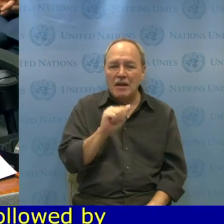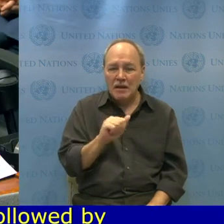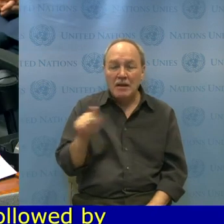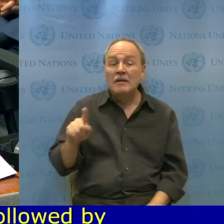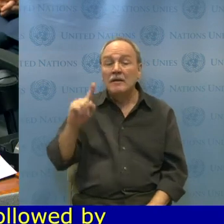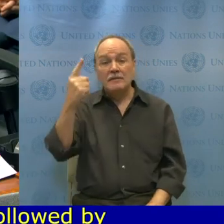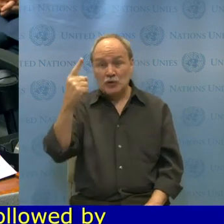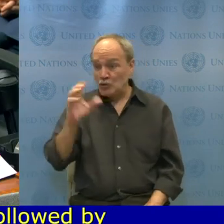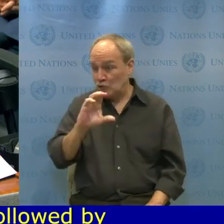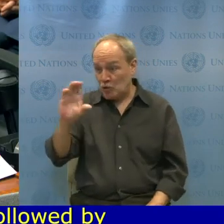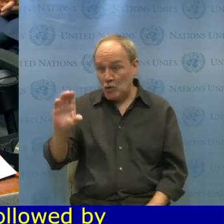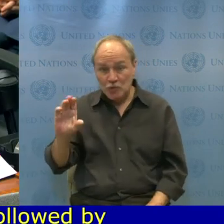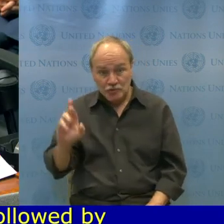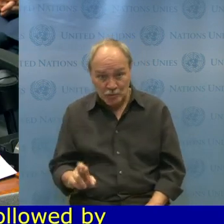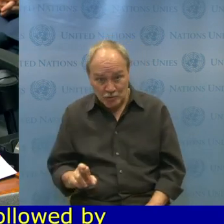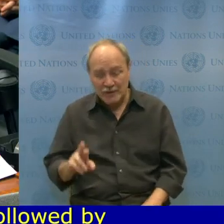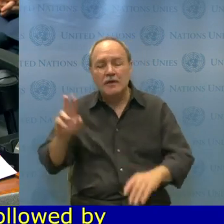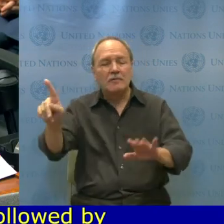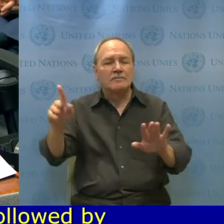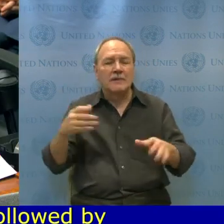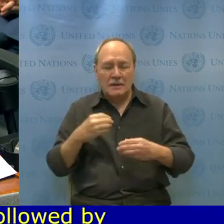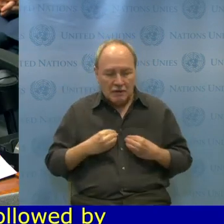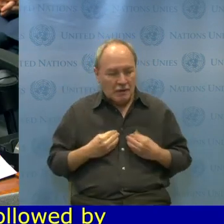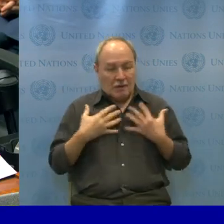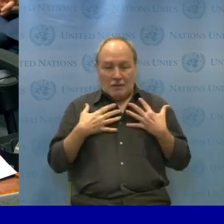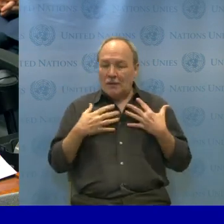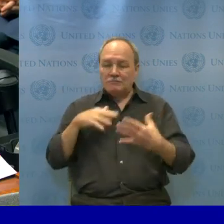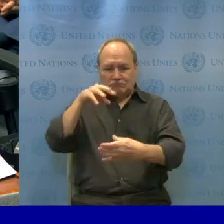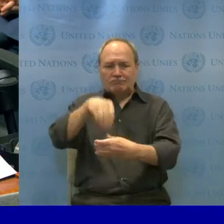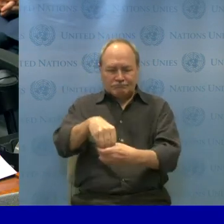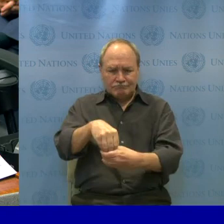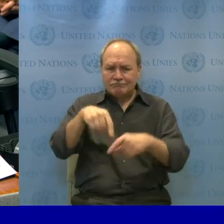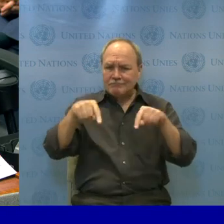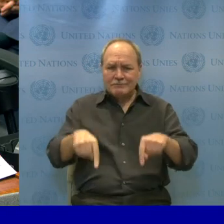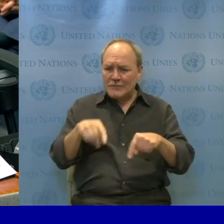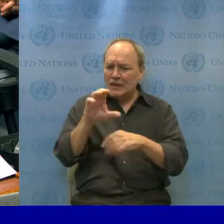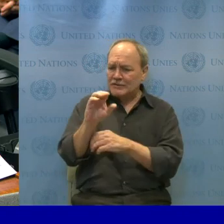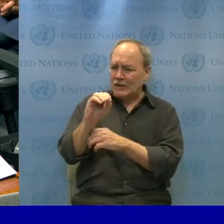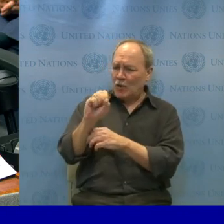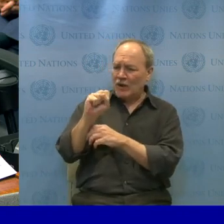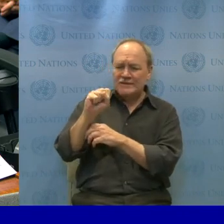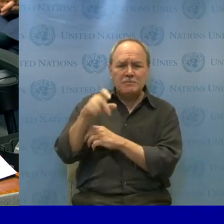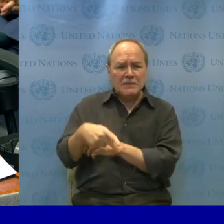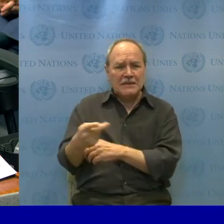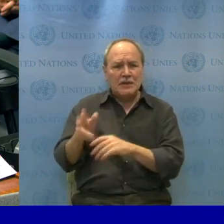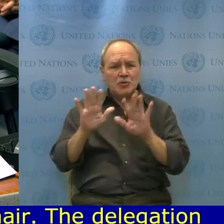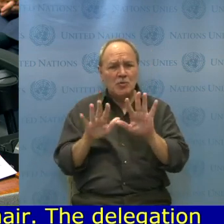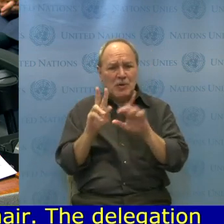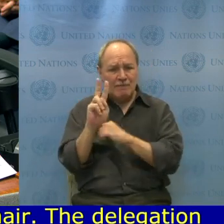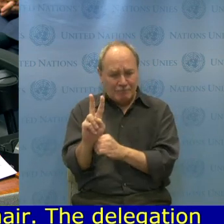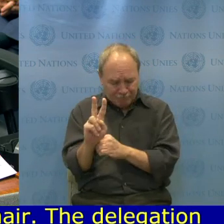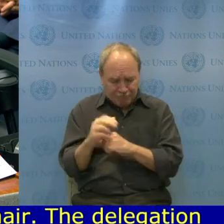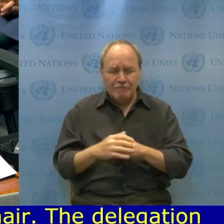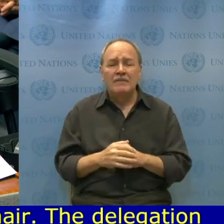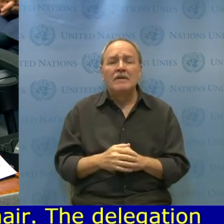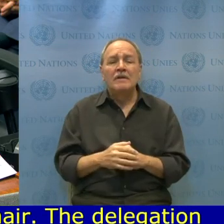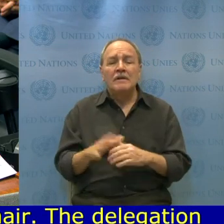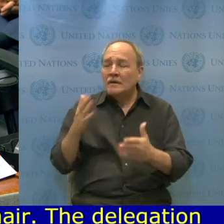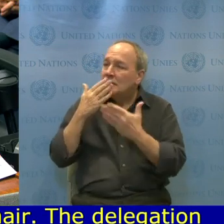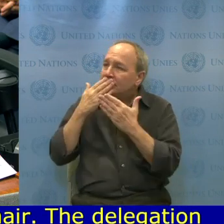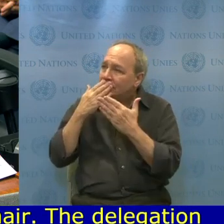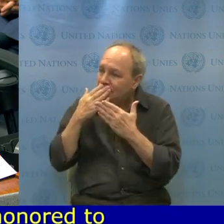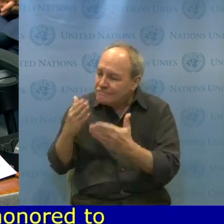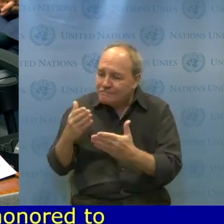to participate in this 12th Conference of State Parties. And we'd like to thank you for this and wish you every